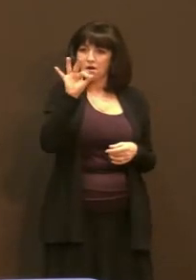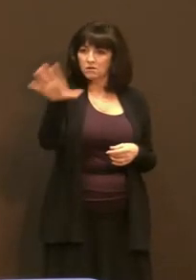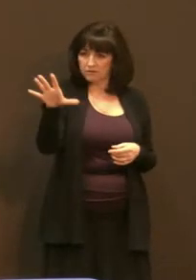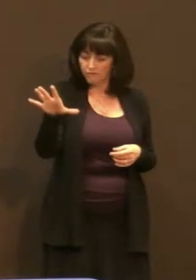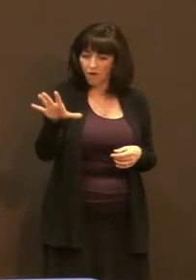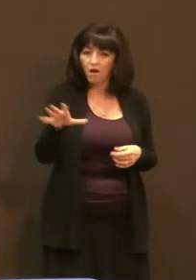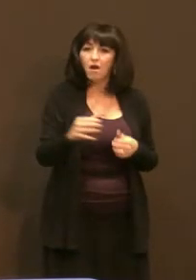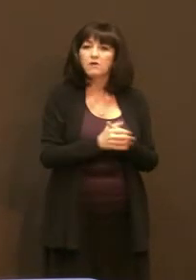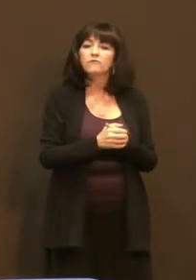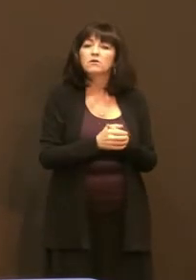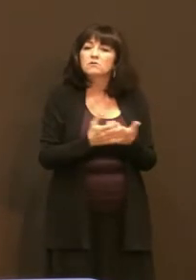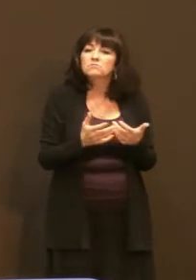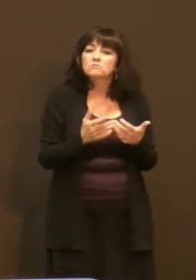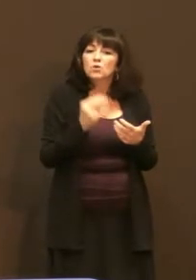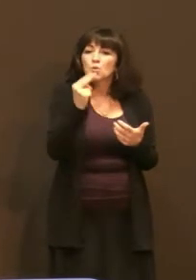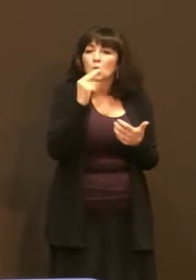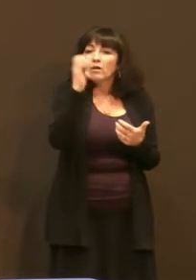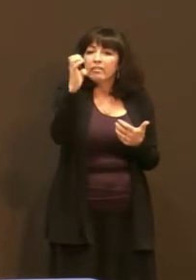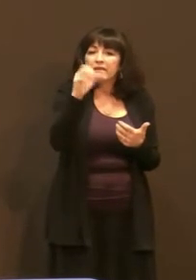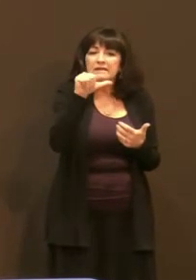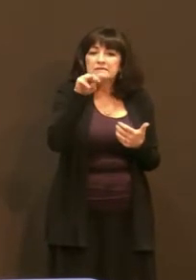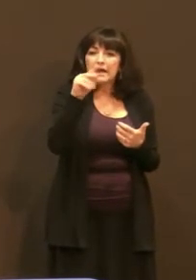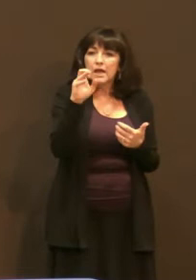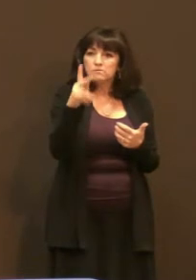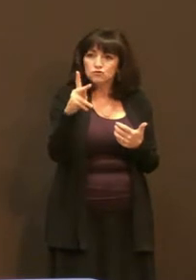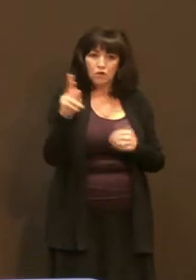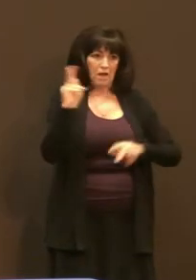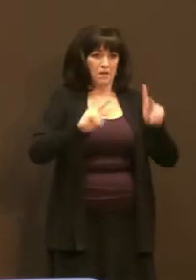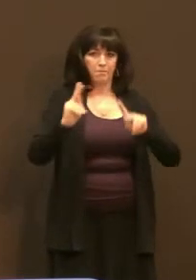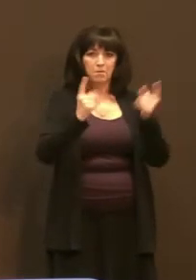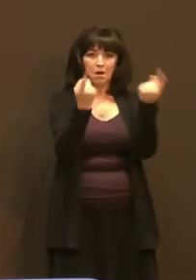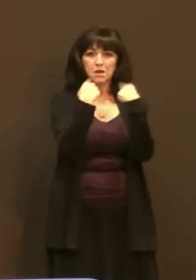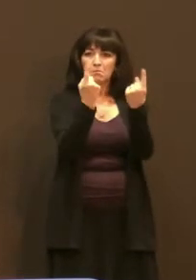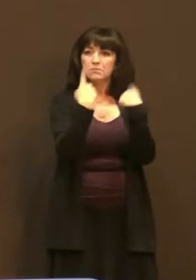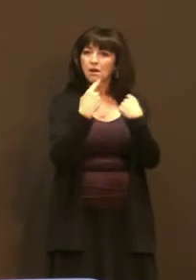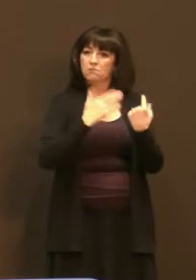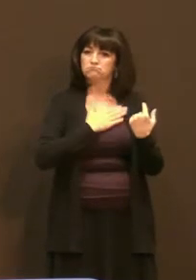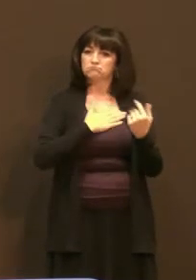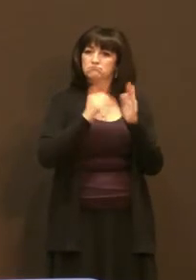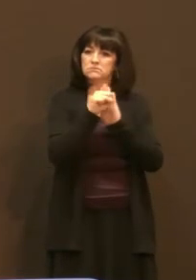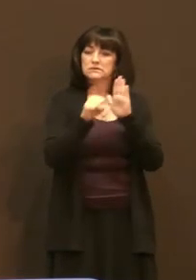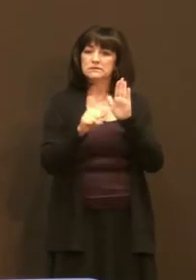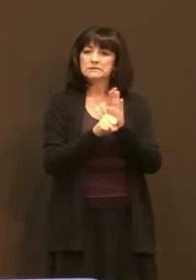Amtrak Northeast Corridor. People come to Delaware to go to the beaches. They come to